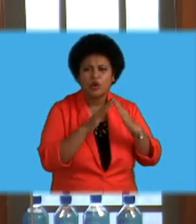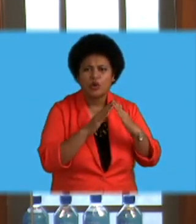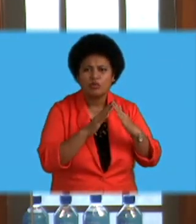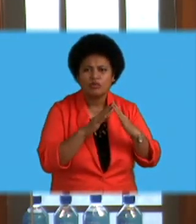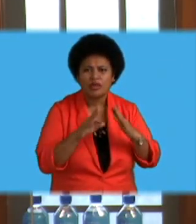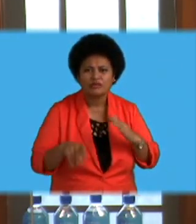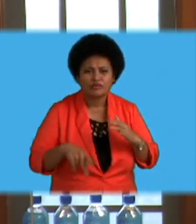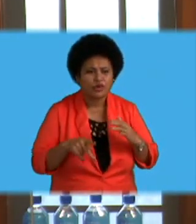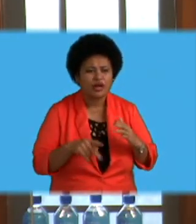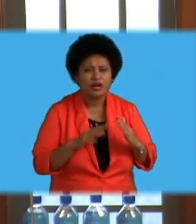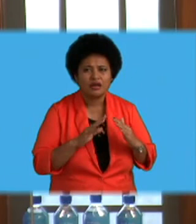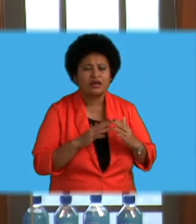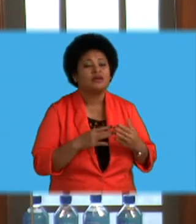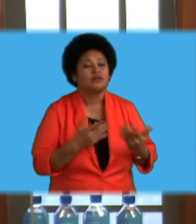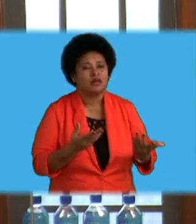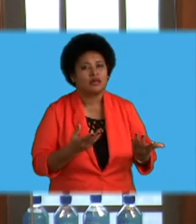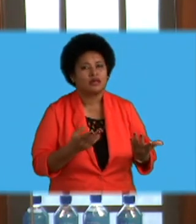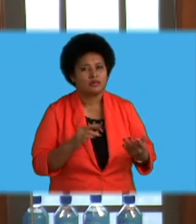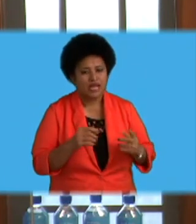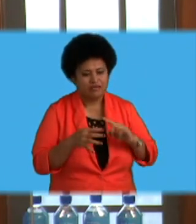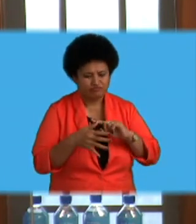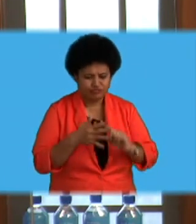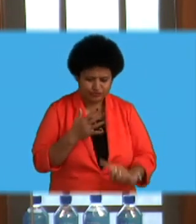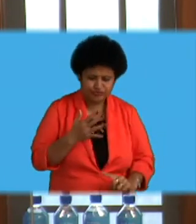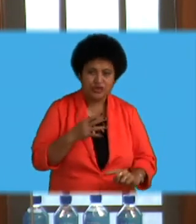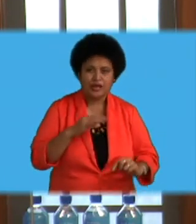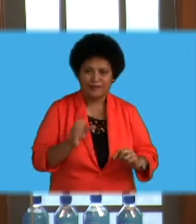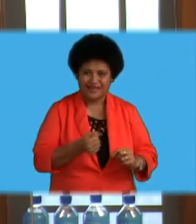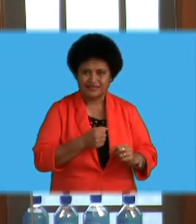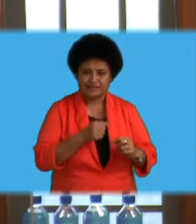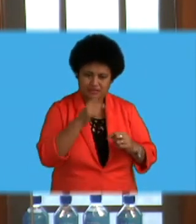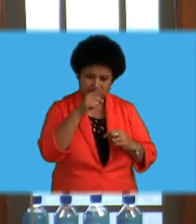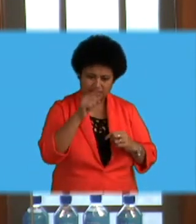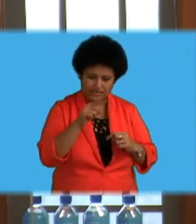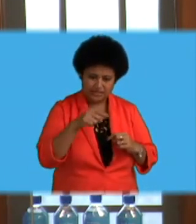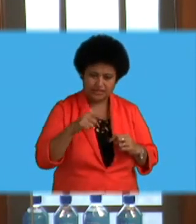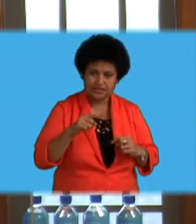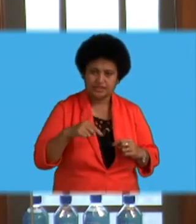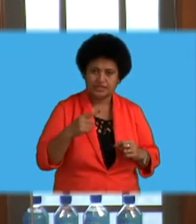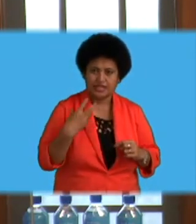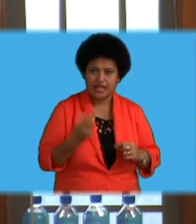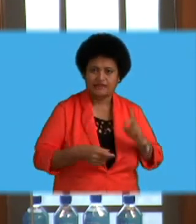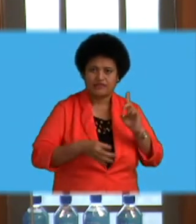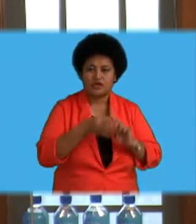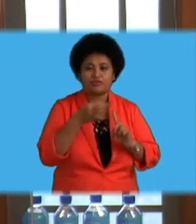this type of issuing approval notices to